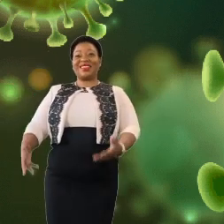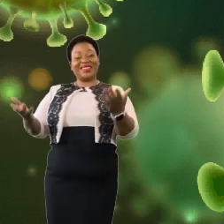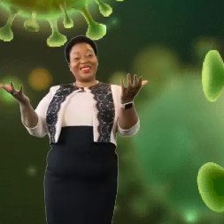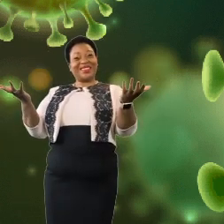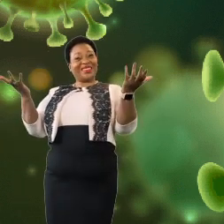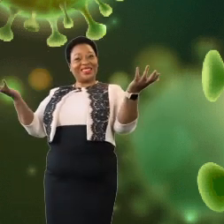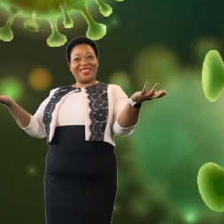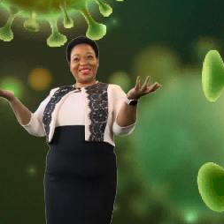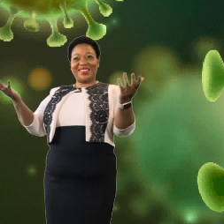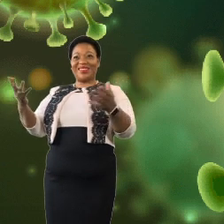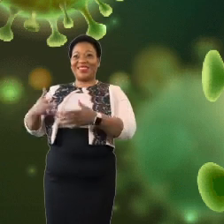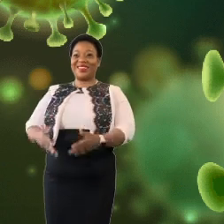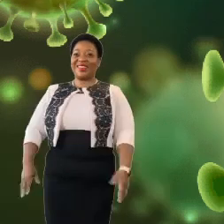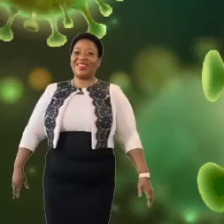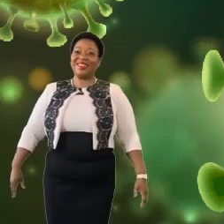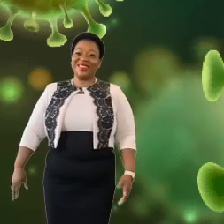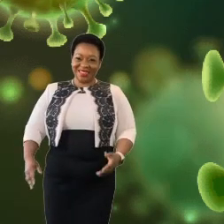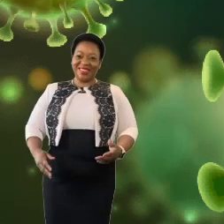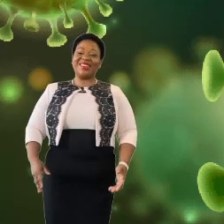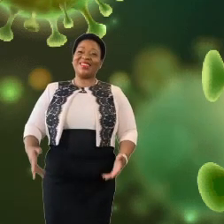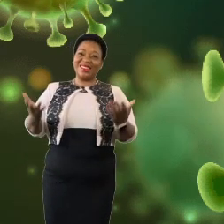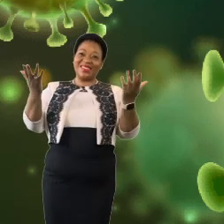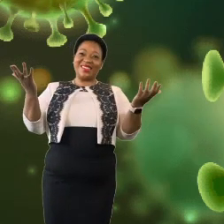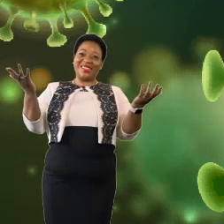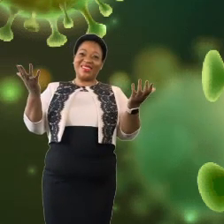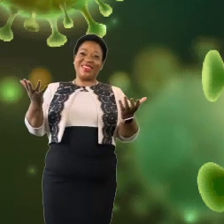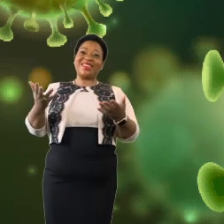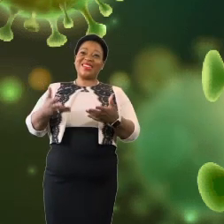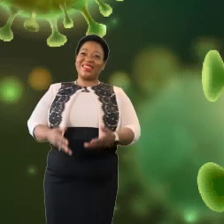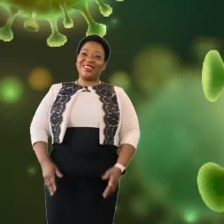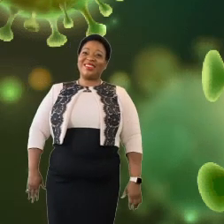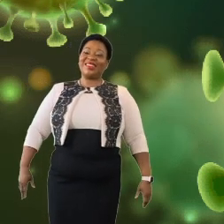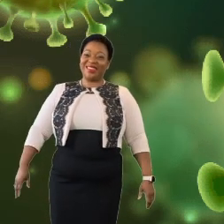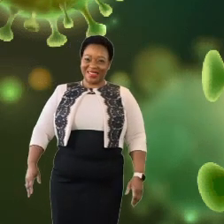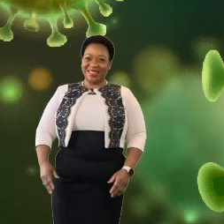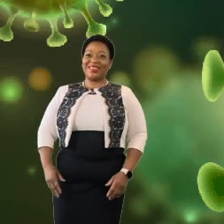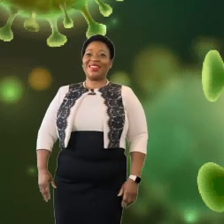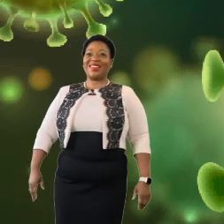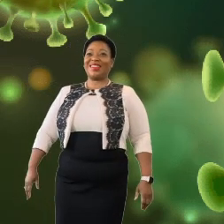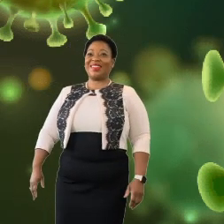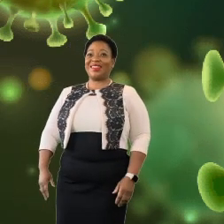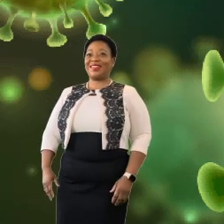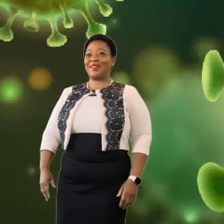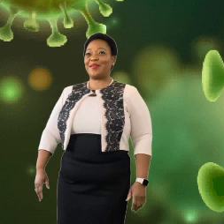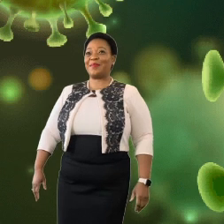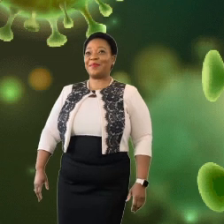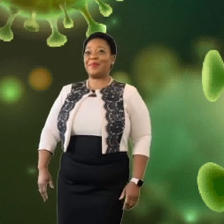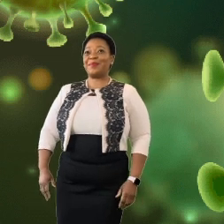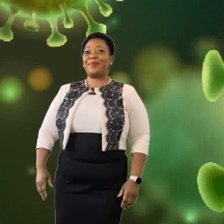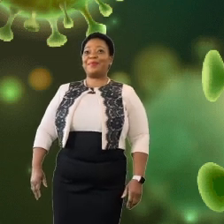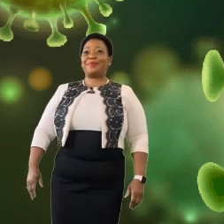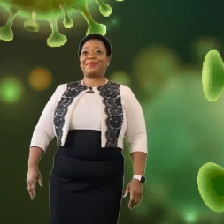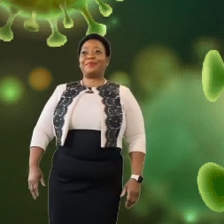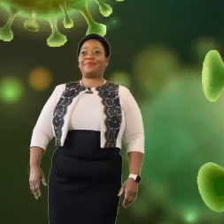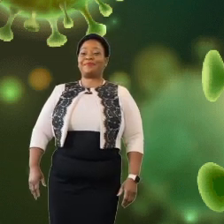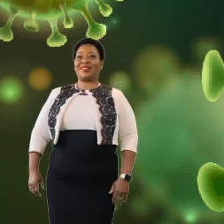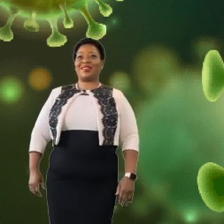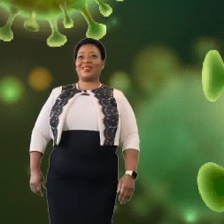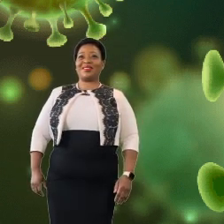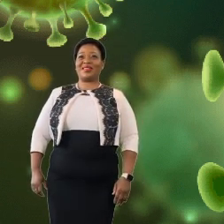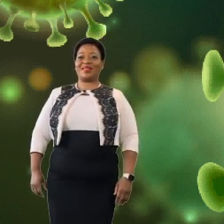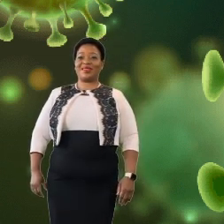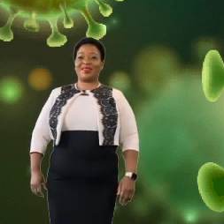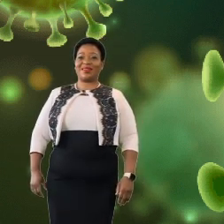we are faced with in this particular project? And then just lastly, something about the nature of the delays, a